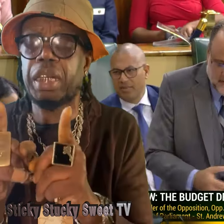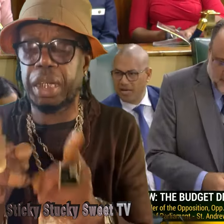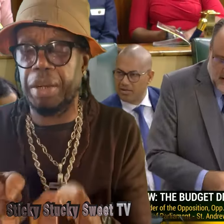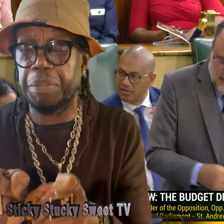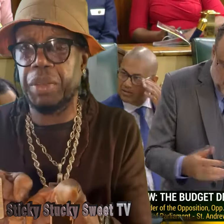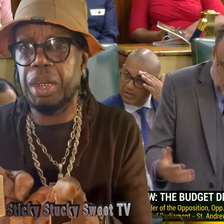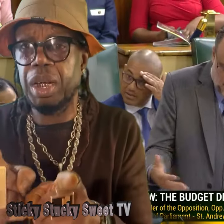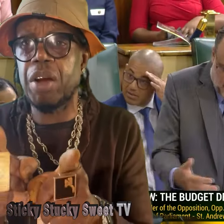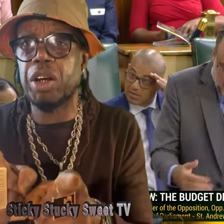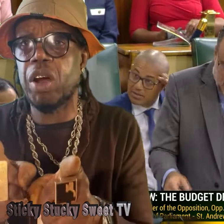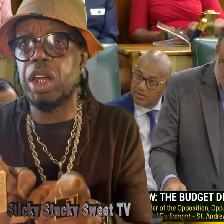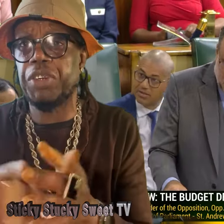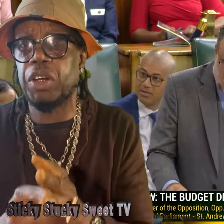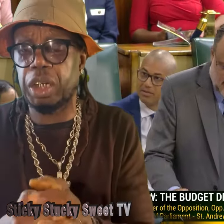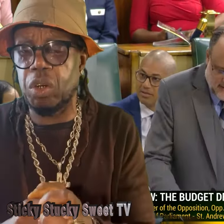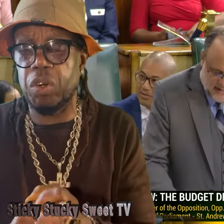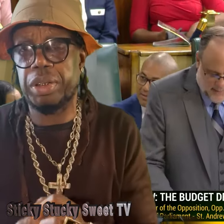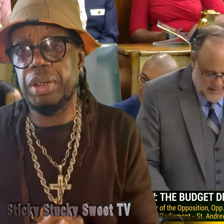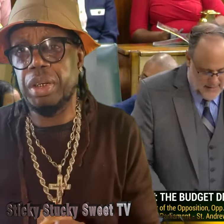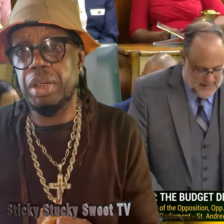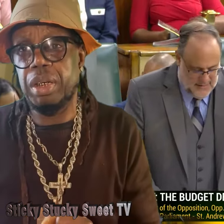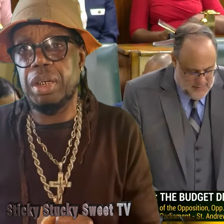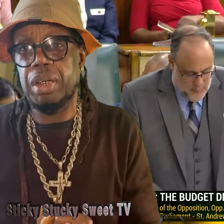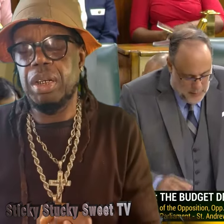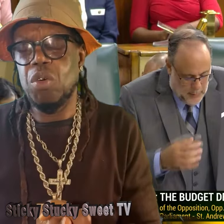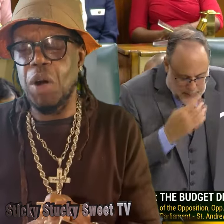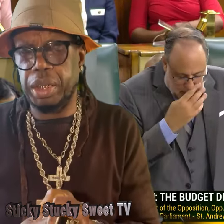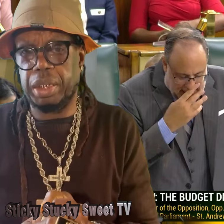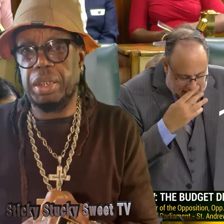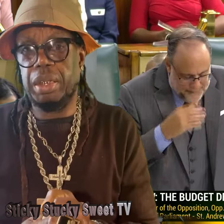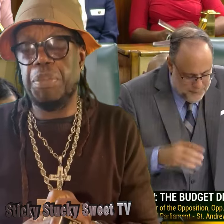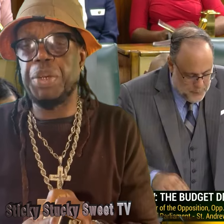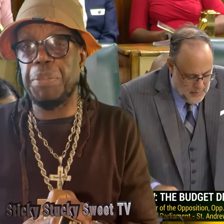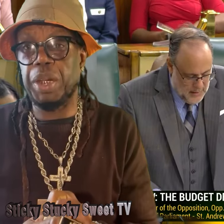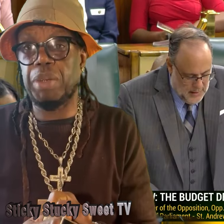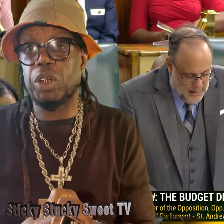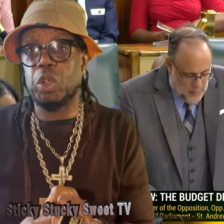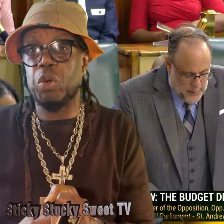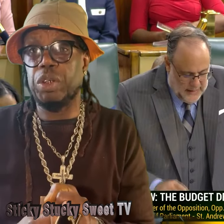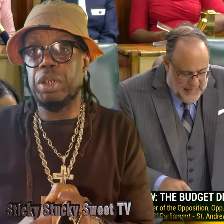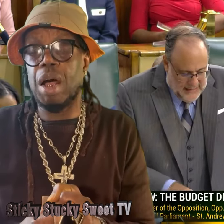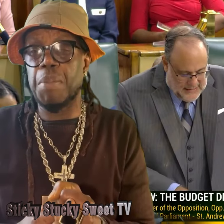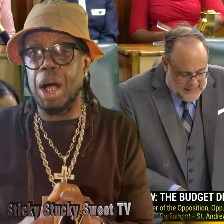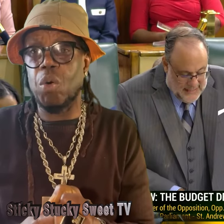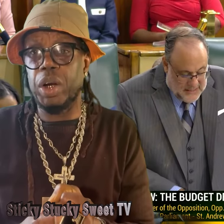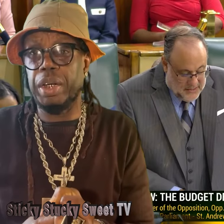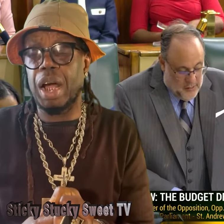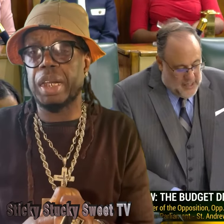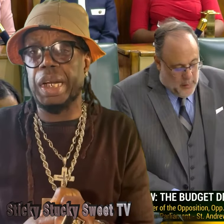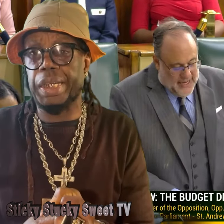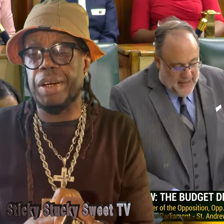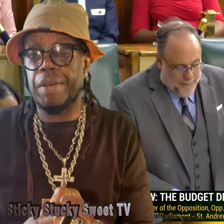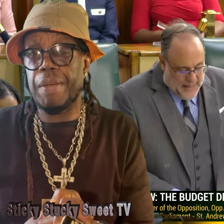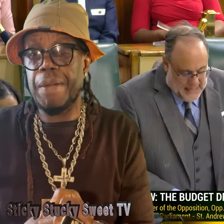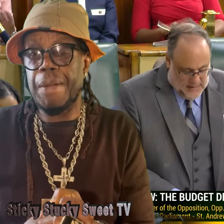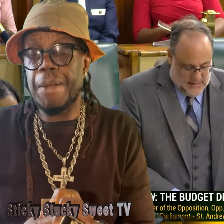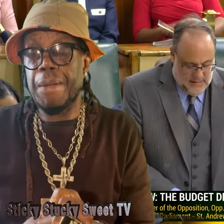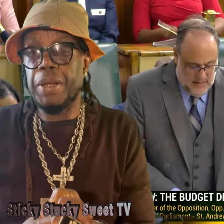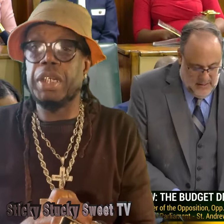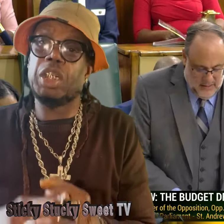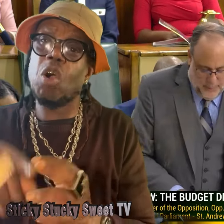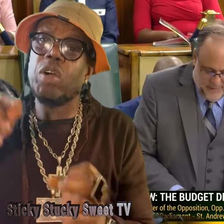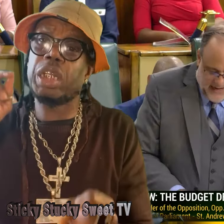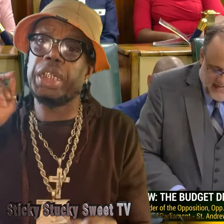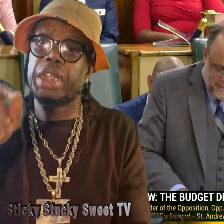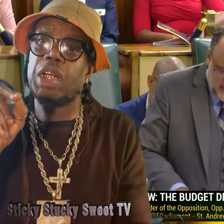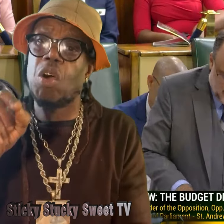it in the same Karen Cross video. I said, look, what the PMP is supposed to do, and Mark Golin as a leader,